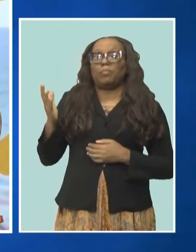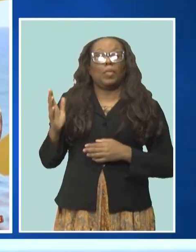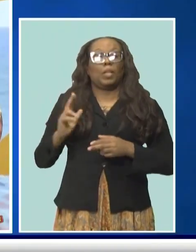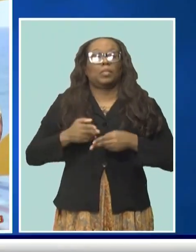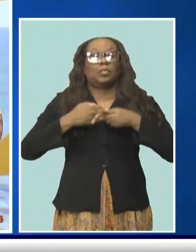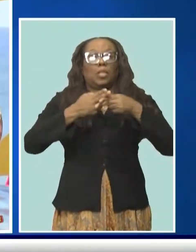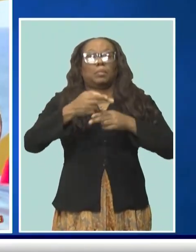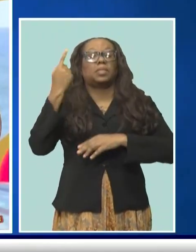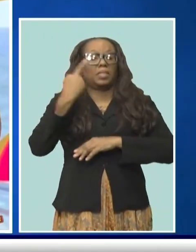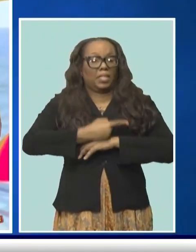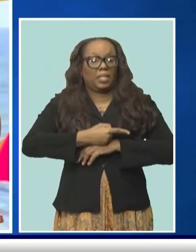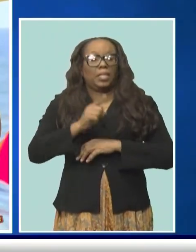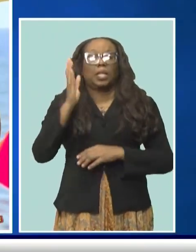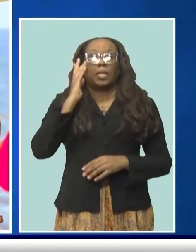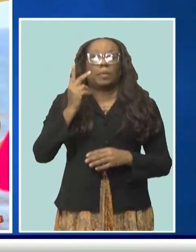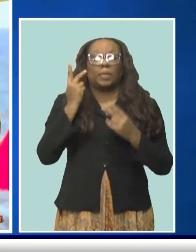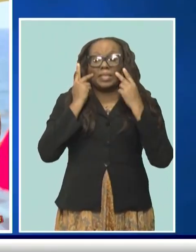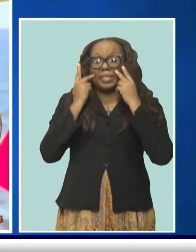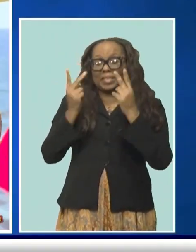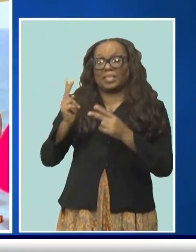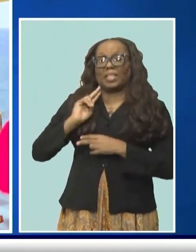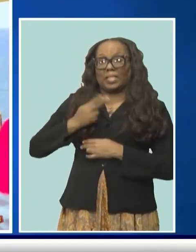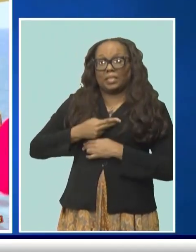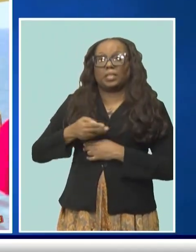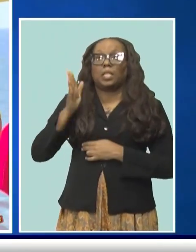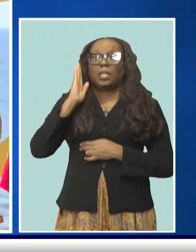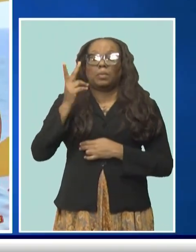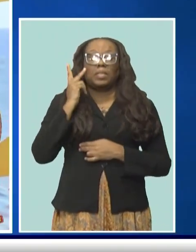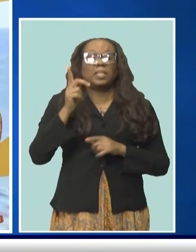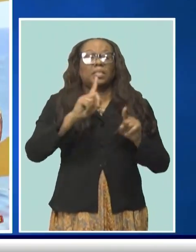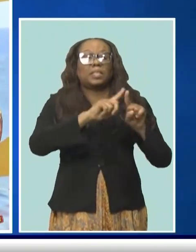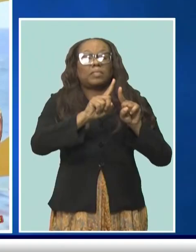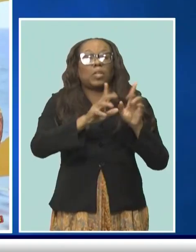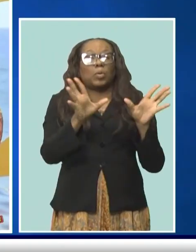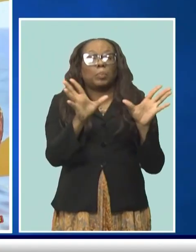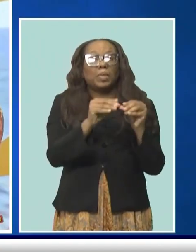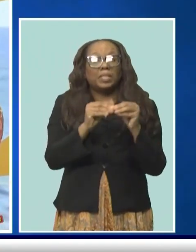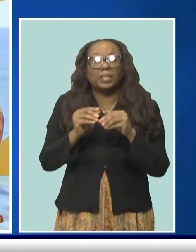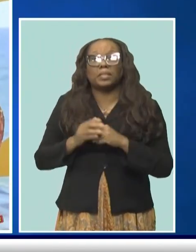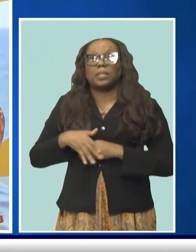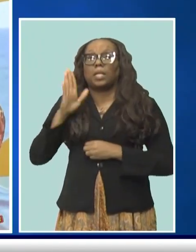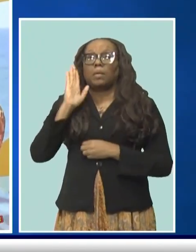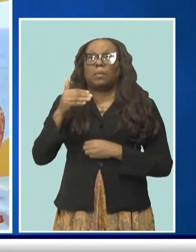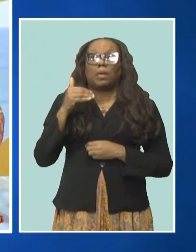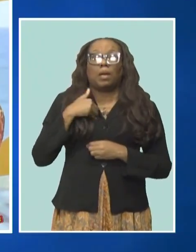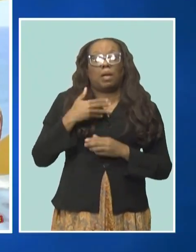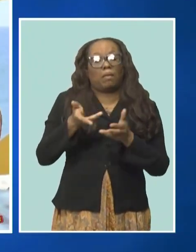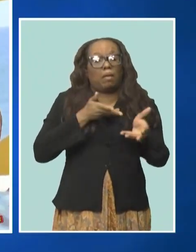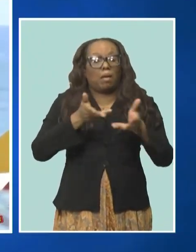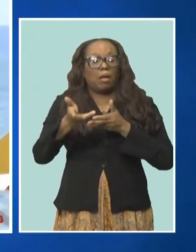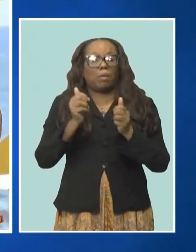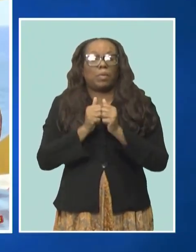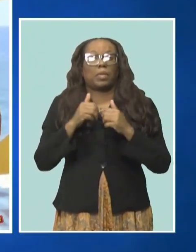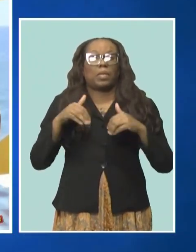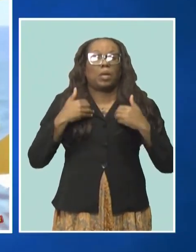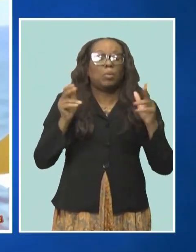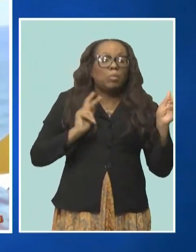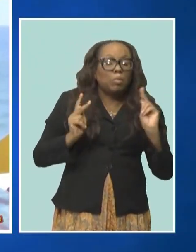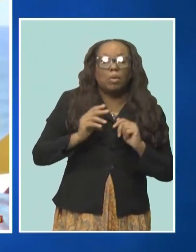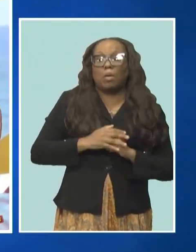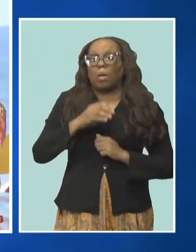you're going to see us. You're going to see the public meetings, the sport meetings, meetings online, engaging with the young people, engaging with the